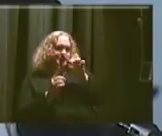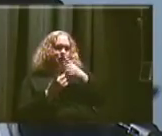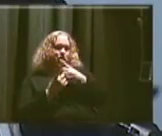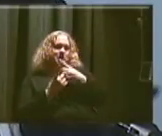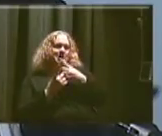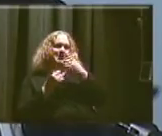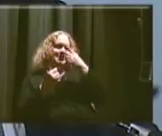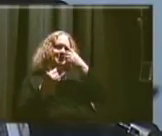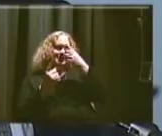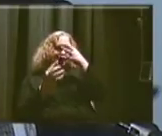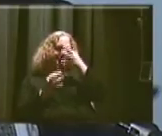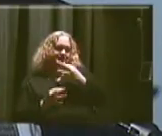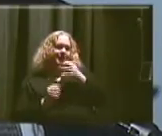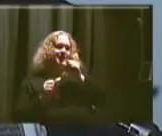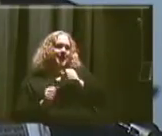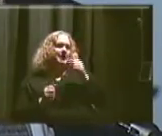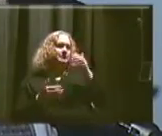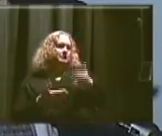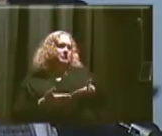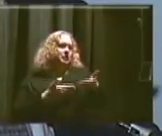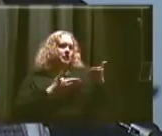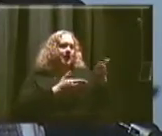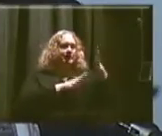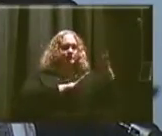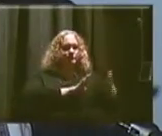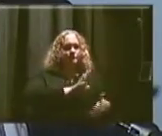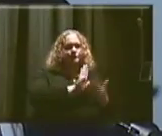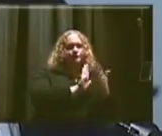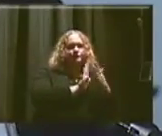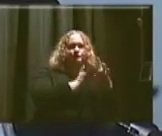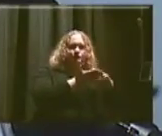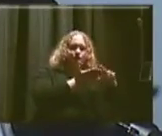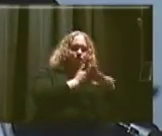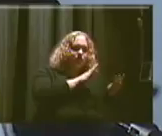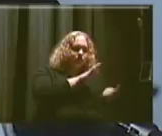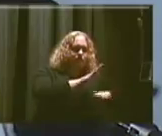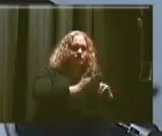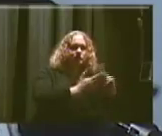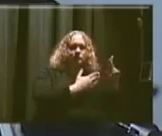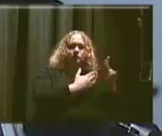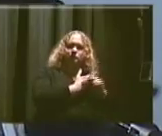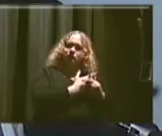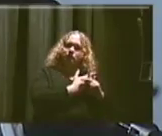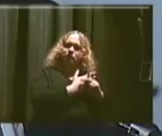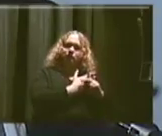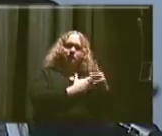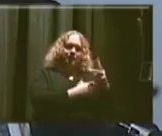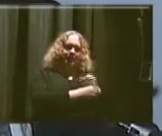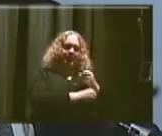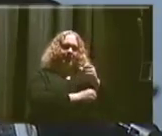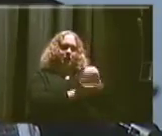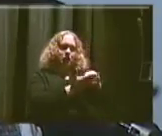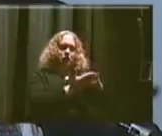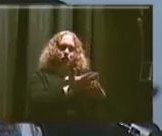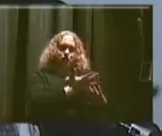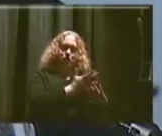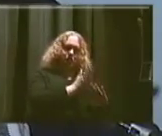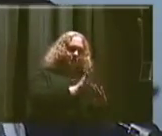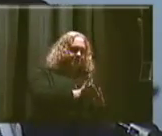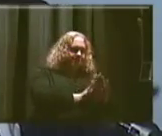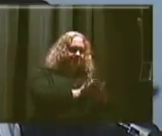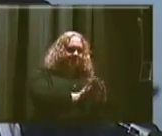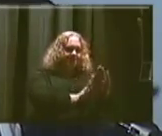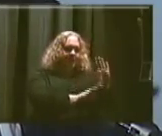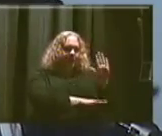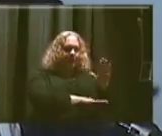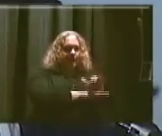provide research-based programs to get those students accelerated on their English language so